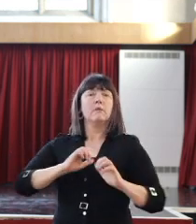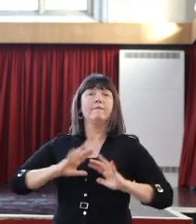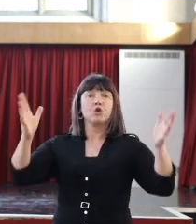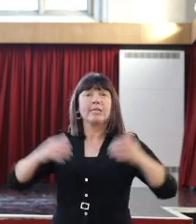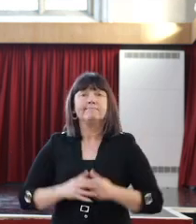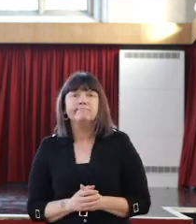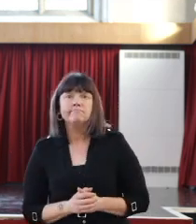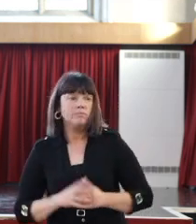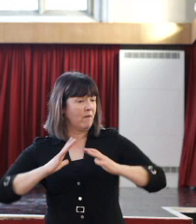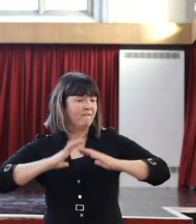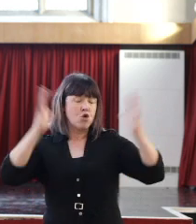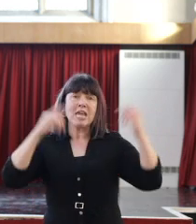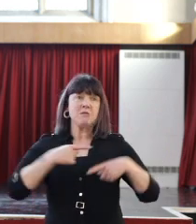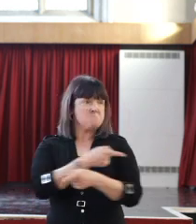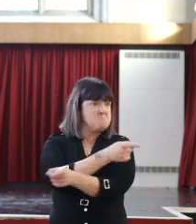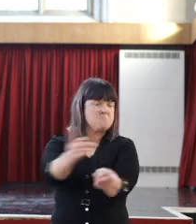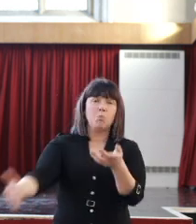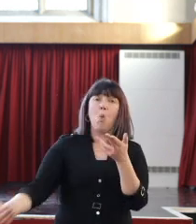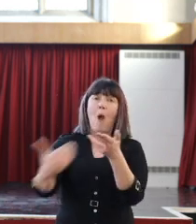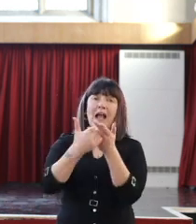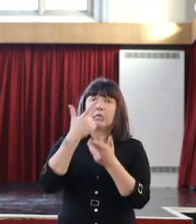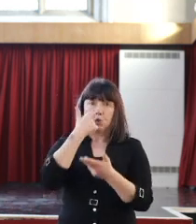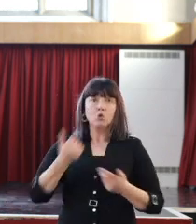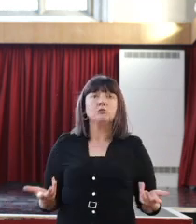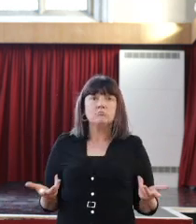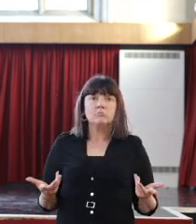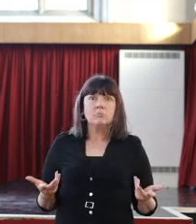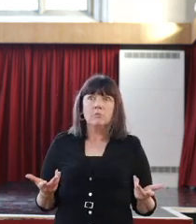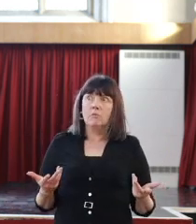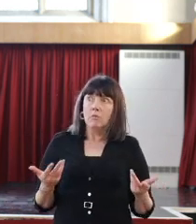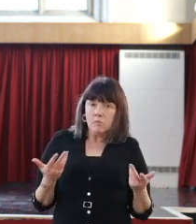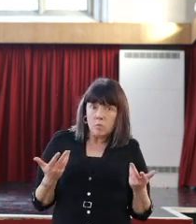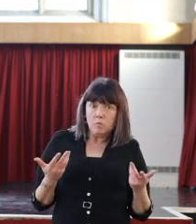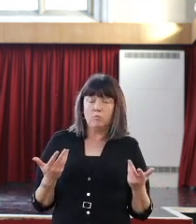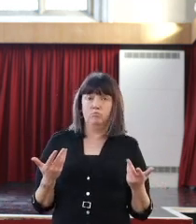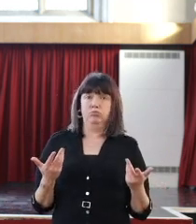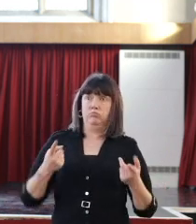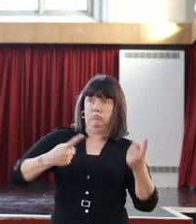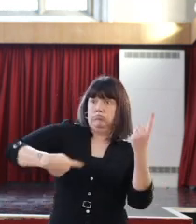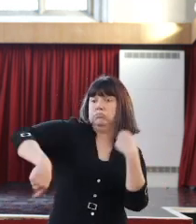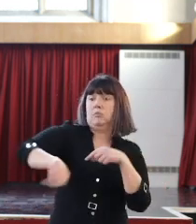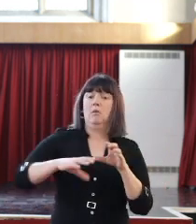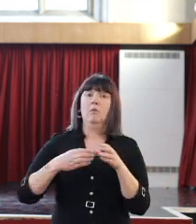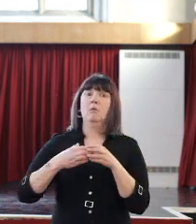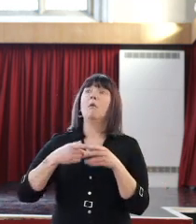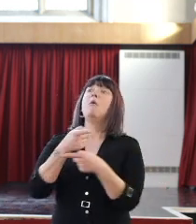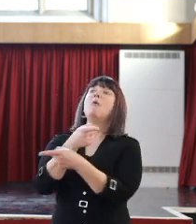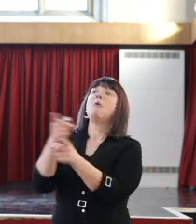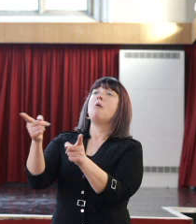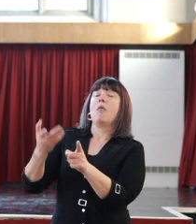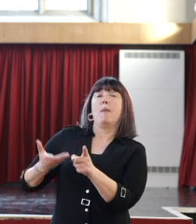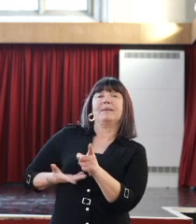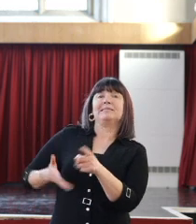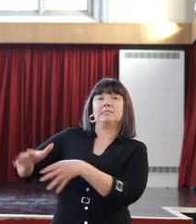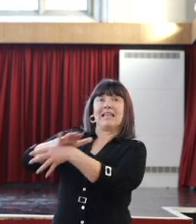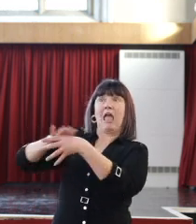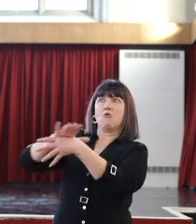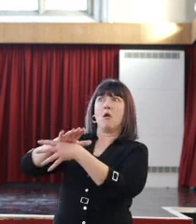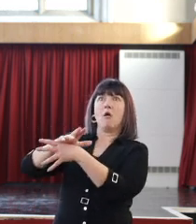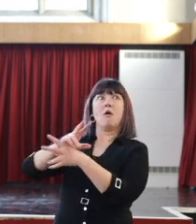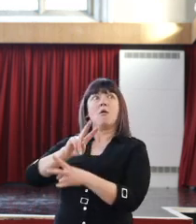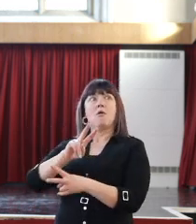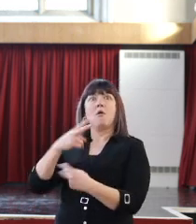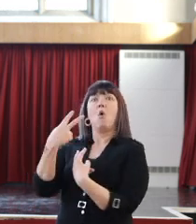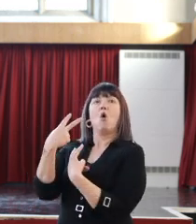limits, just really powerful software. Since then, obviously, the rest of the industry's followed suit, but we have changed